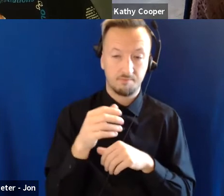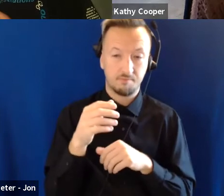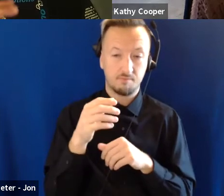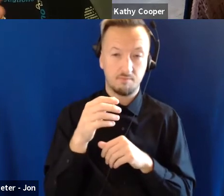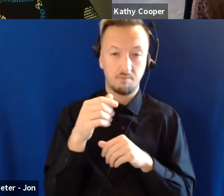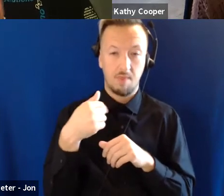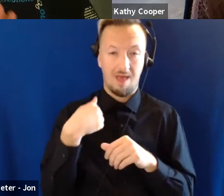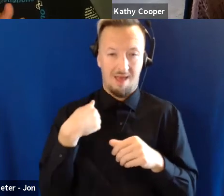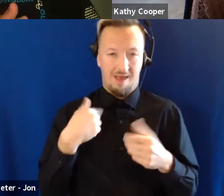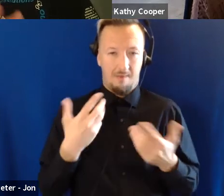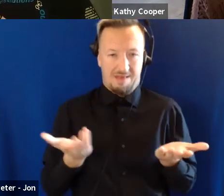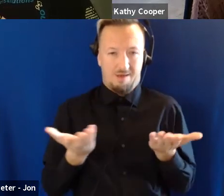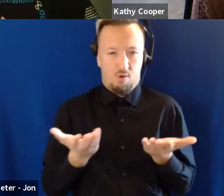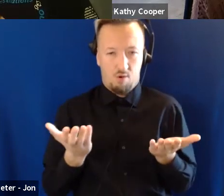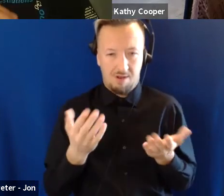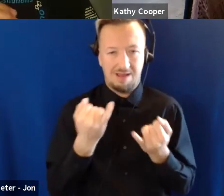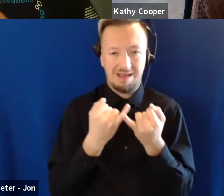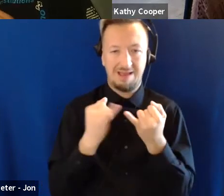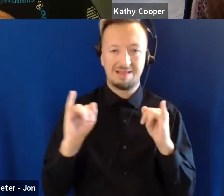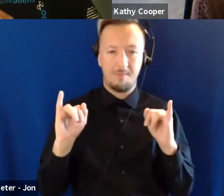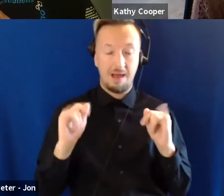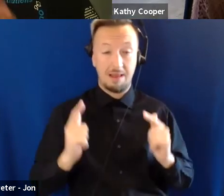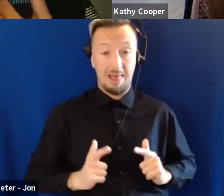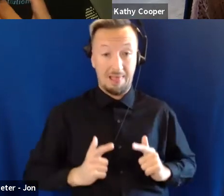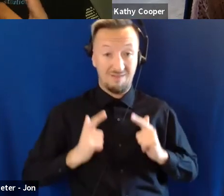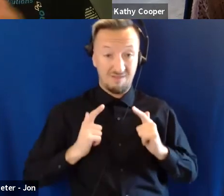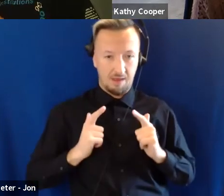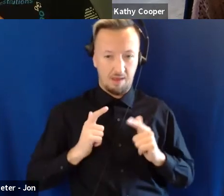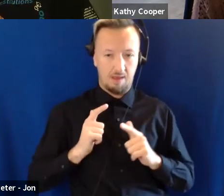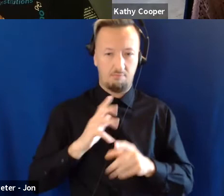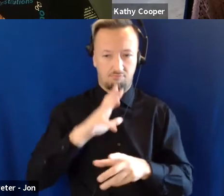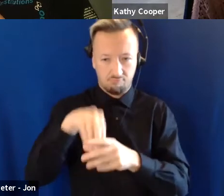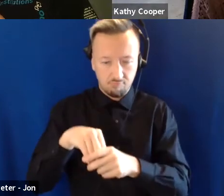I've been around the independent living movement and Center for